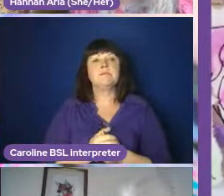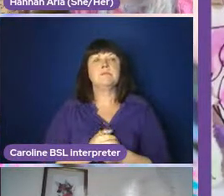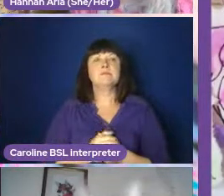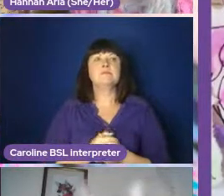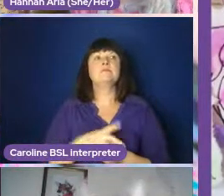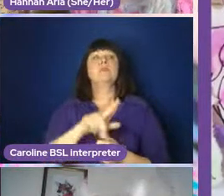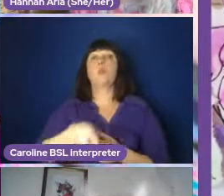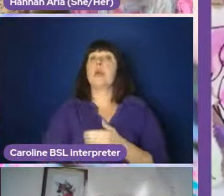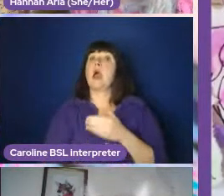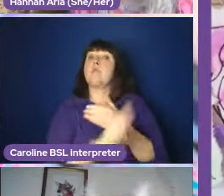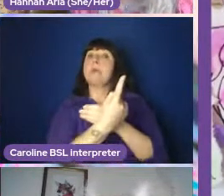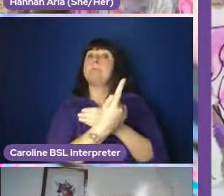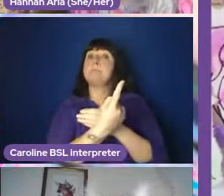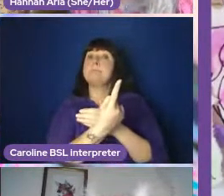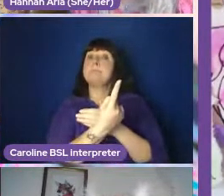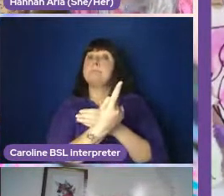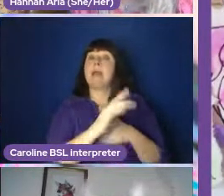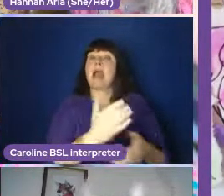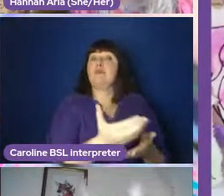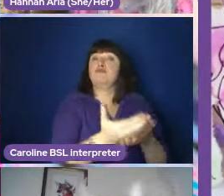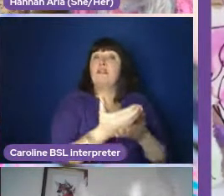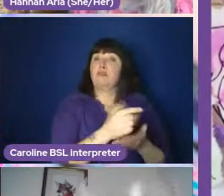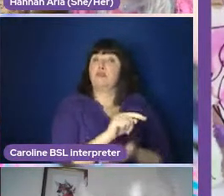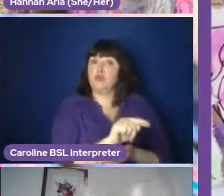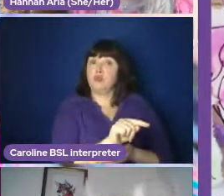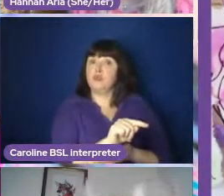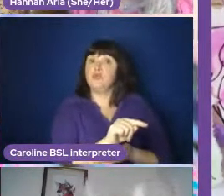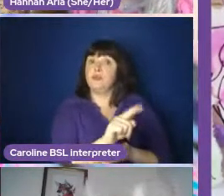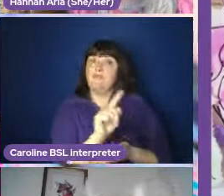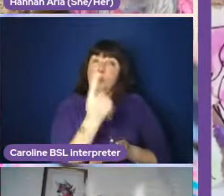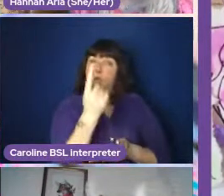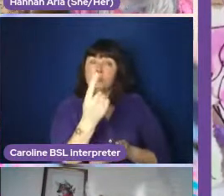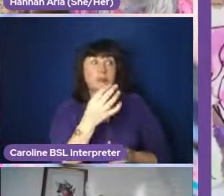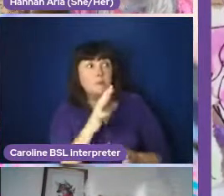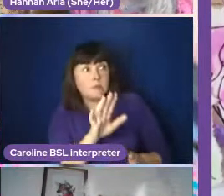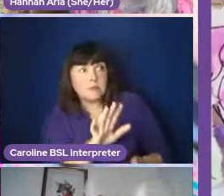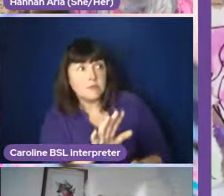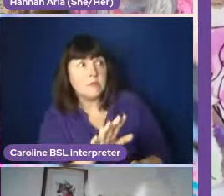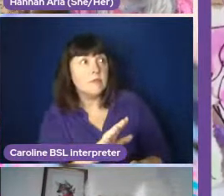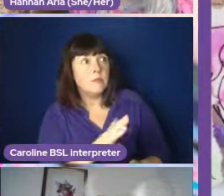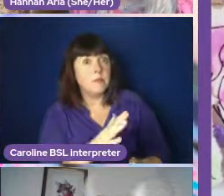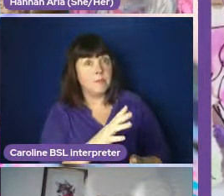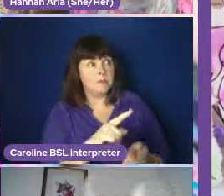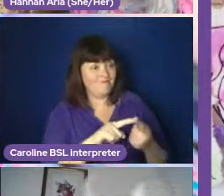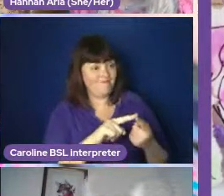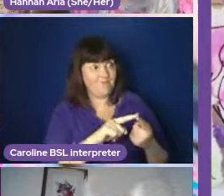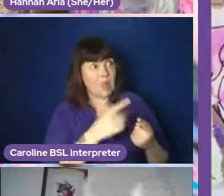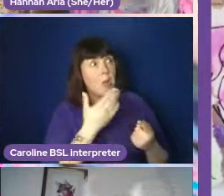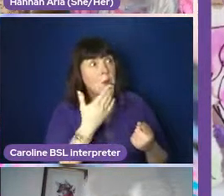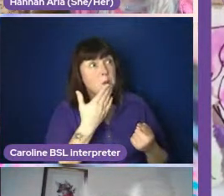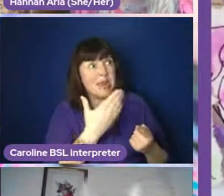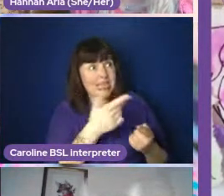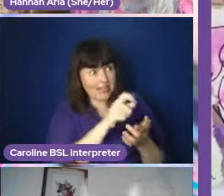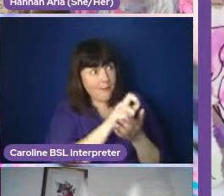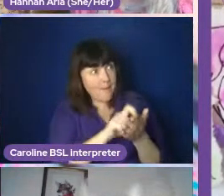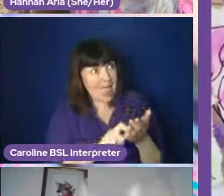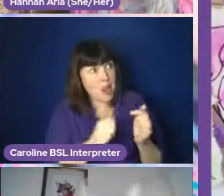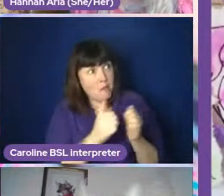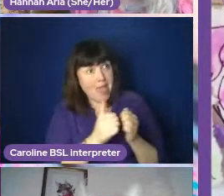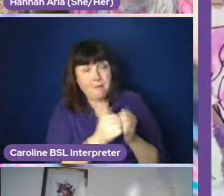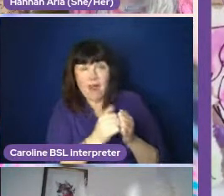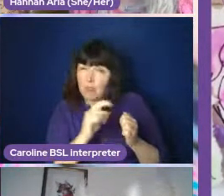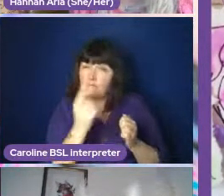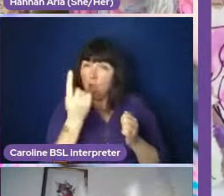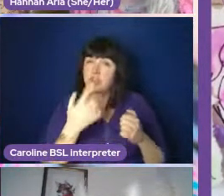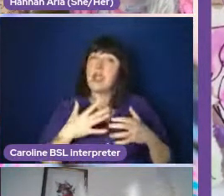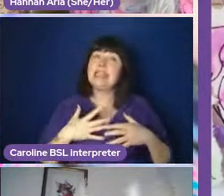the Refuge, the first thing I asked for was a pen and a bit of paper so I could sit and doodle, because it's just a